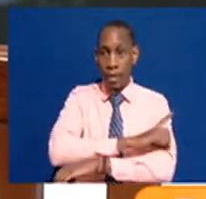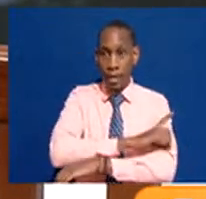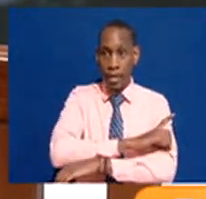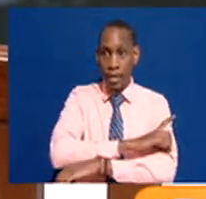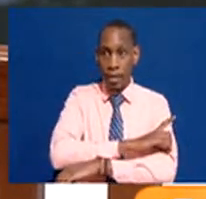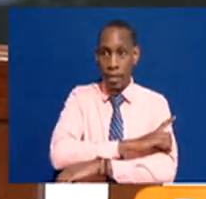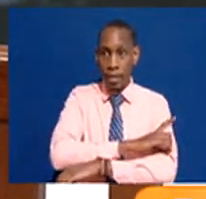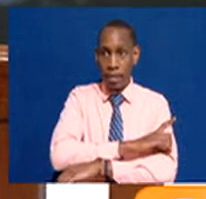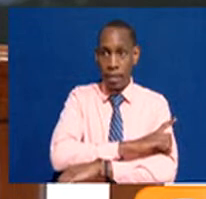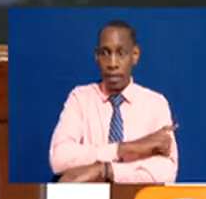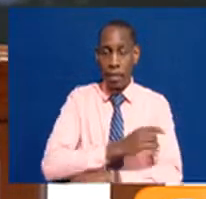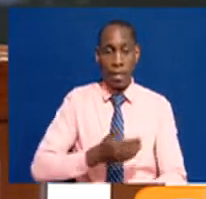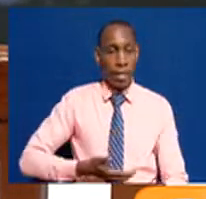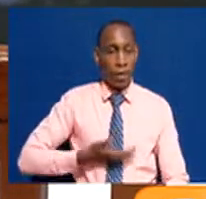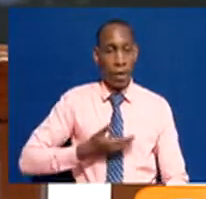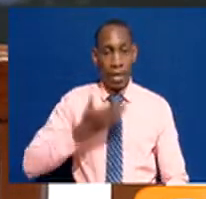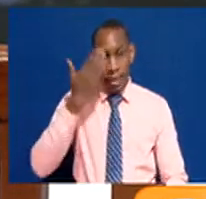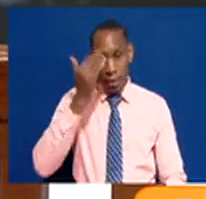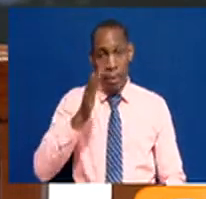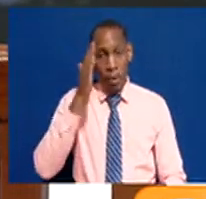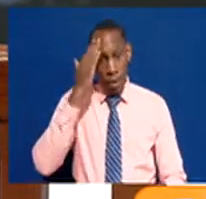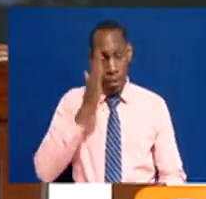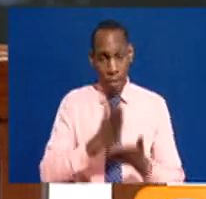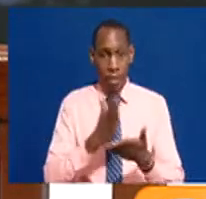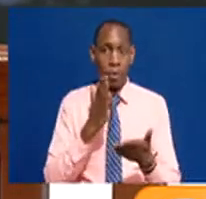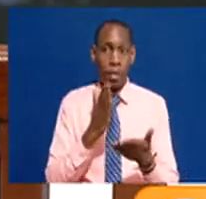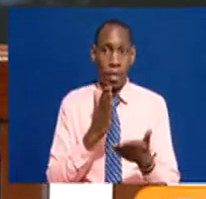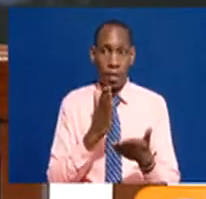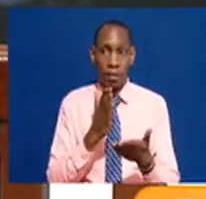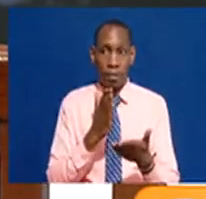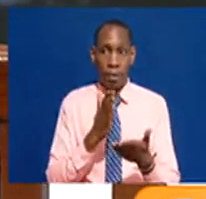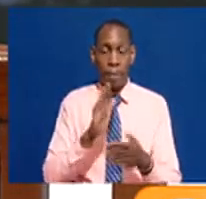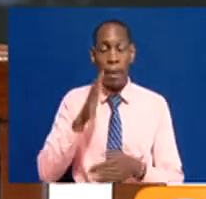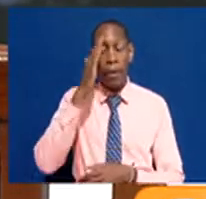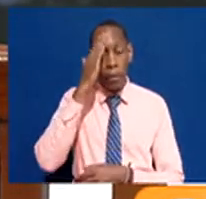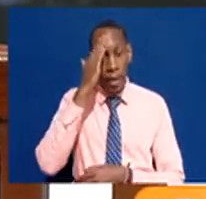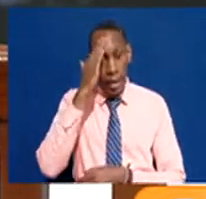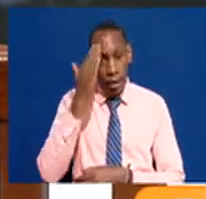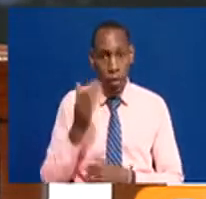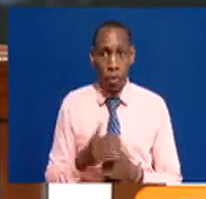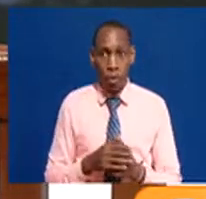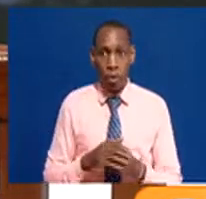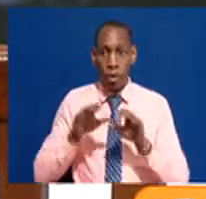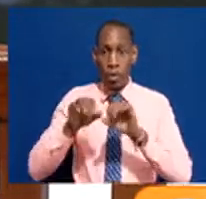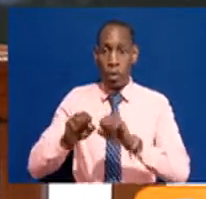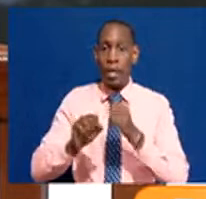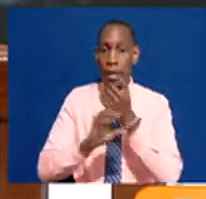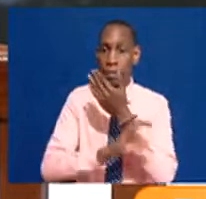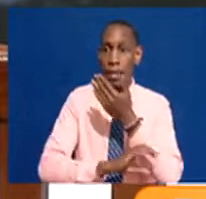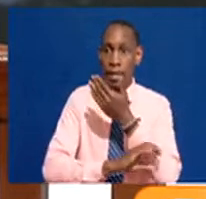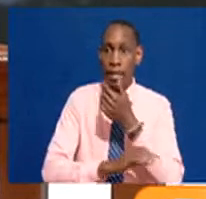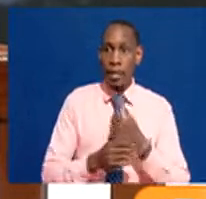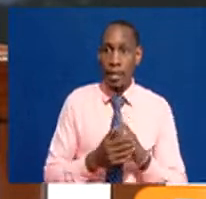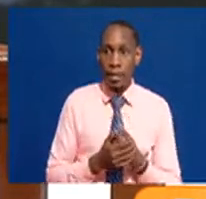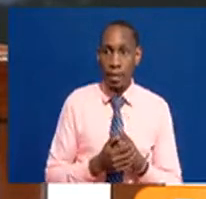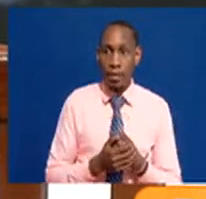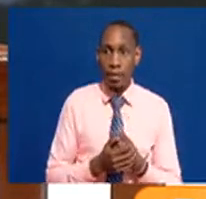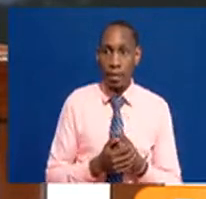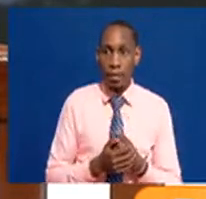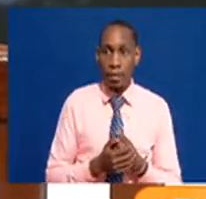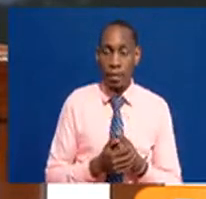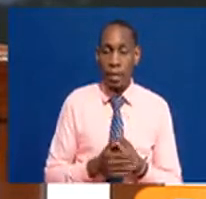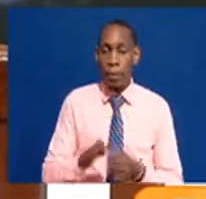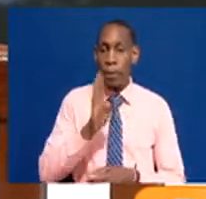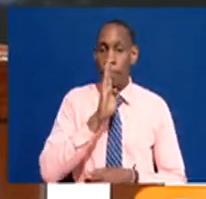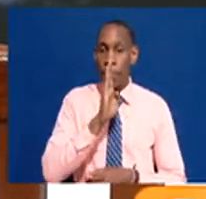You know why I'm annoyed? Because they know the truth. They know we inherited a country that was heavily